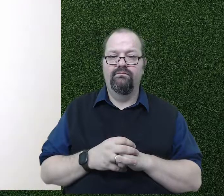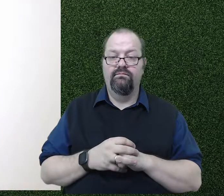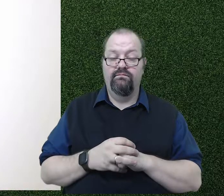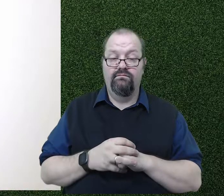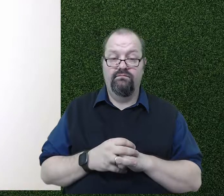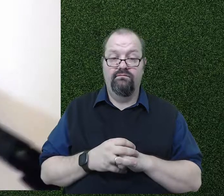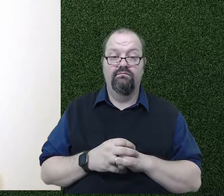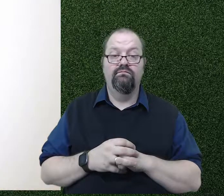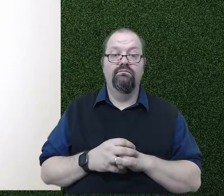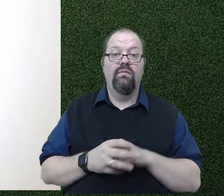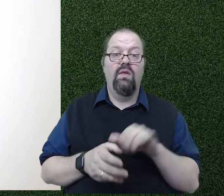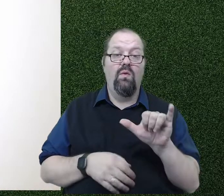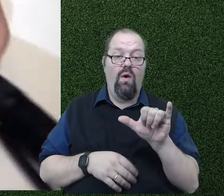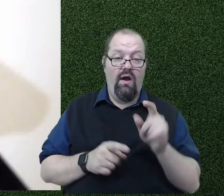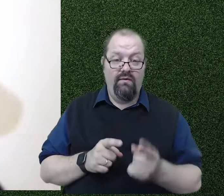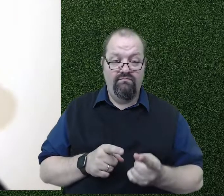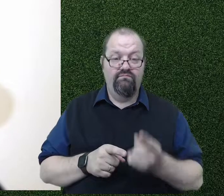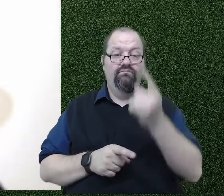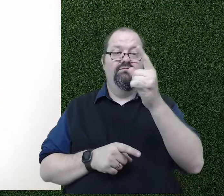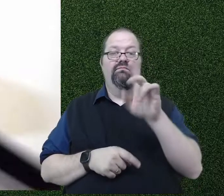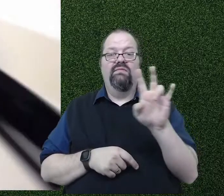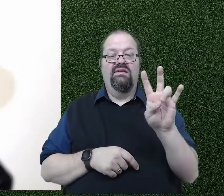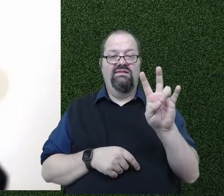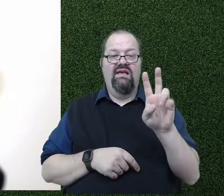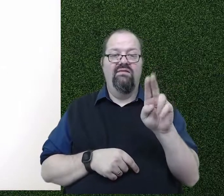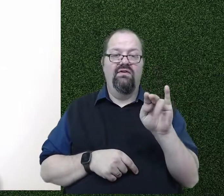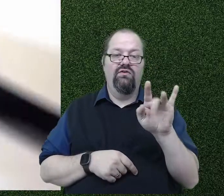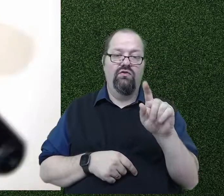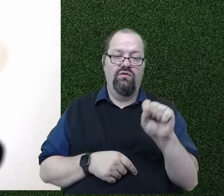7 units in the y direction,